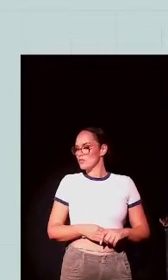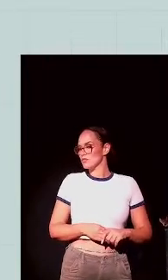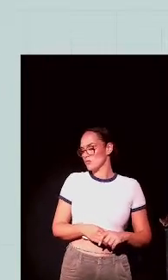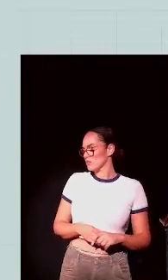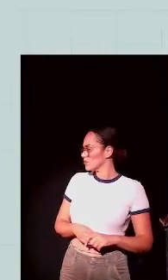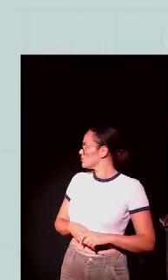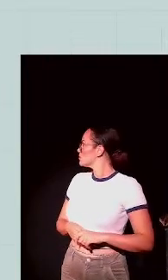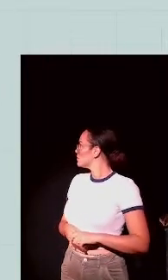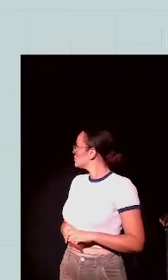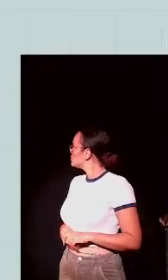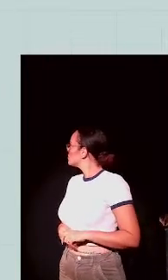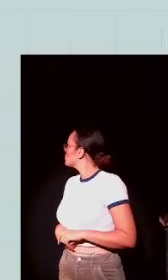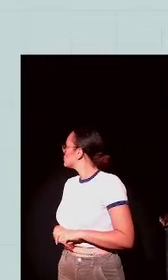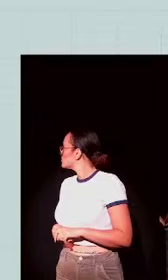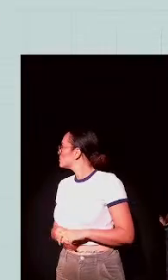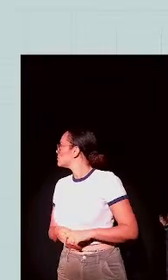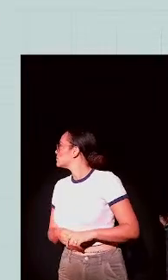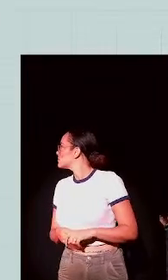perfection.